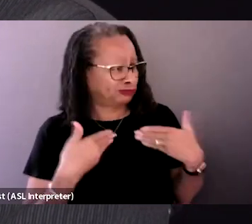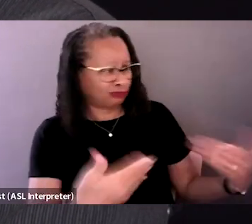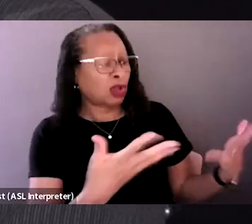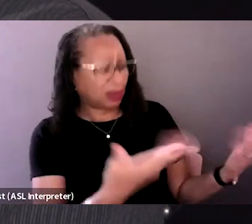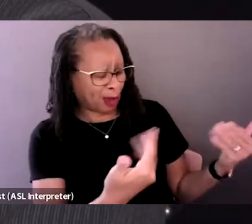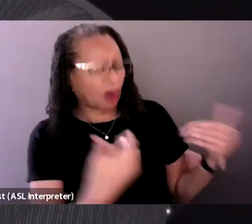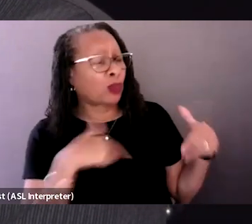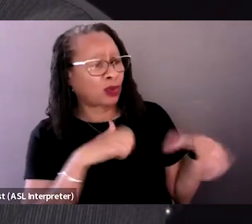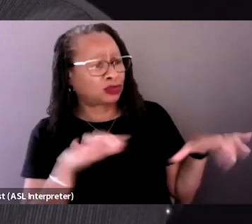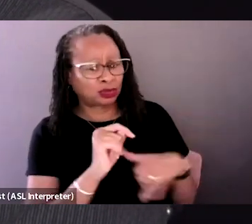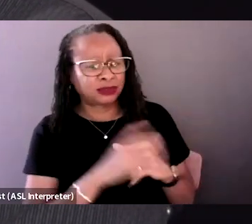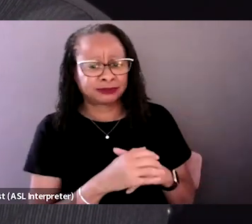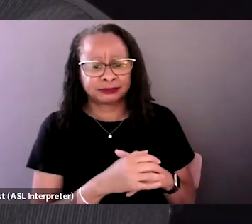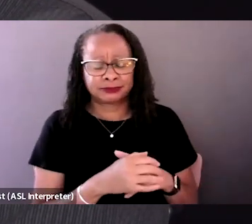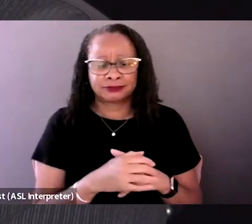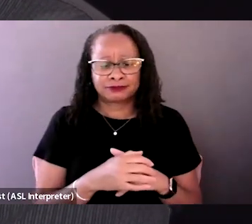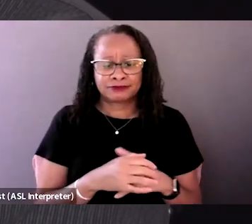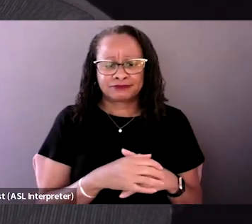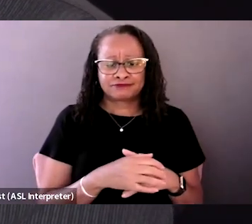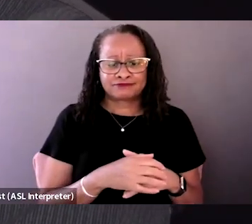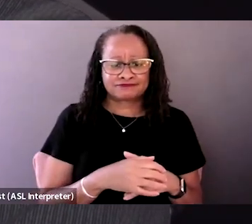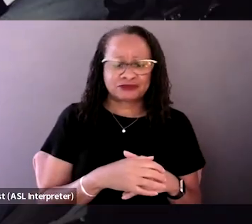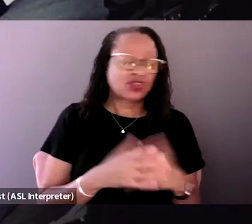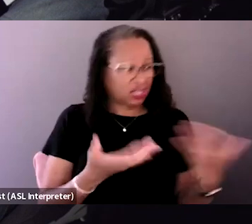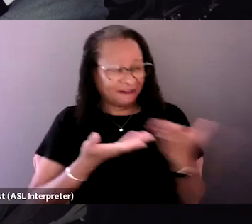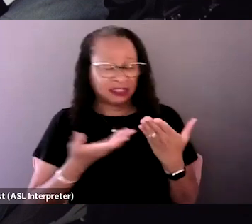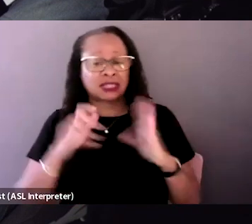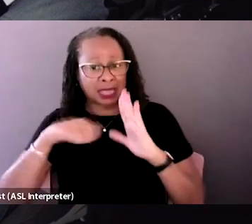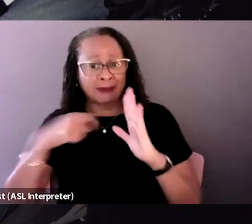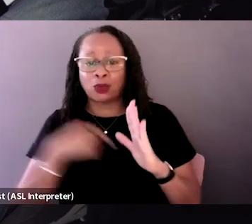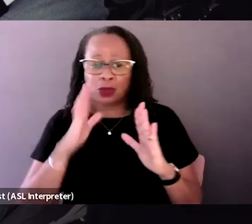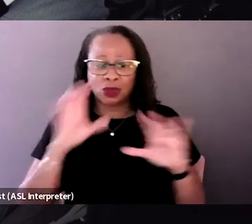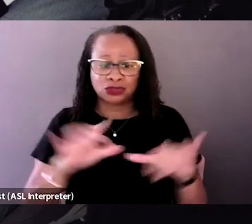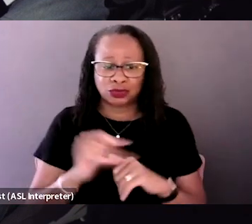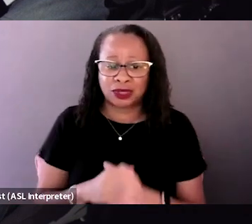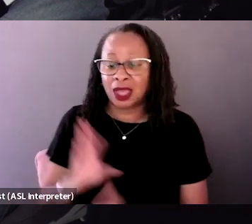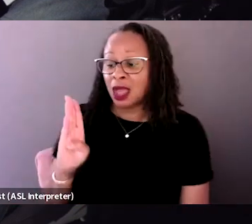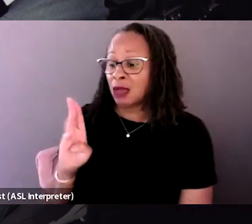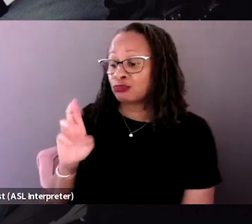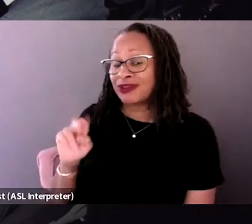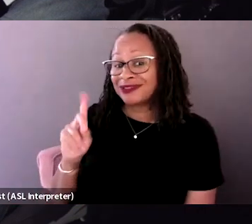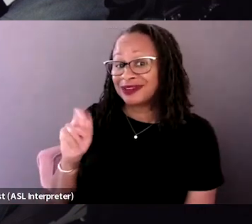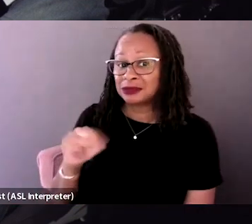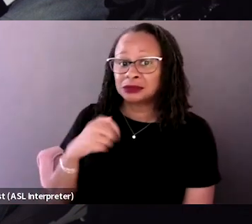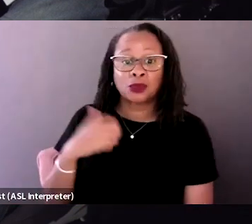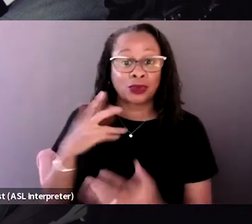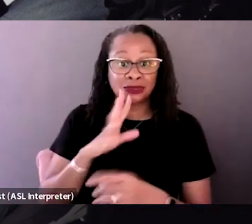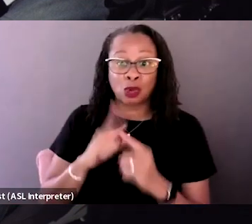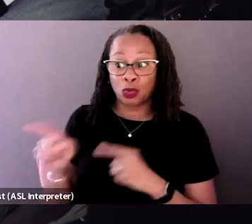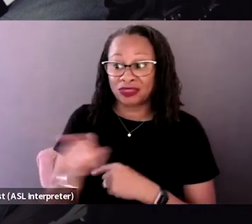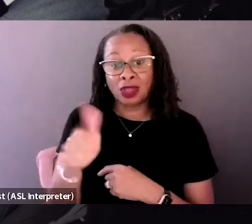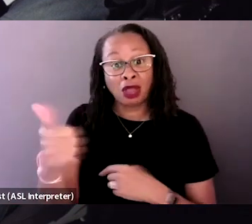we will do it. Give us this camera and we will do it. And we were speaking with them